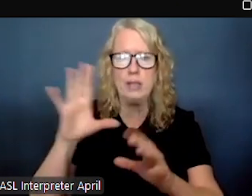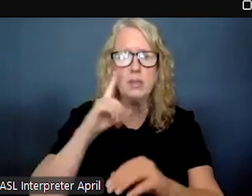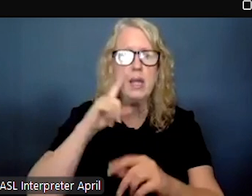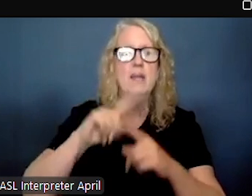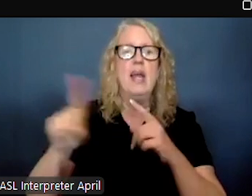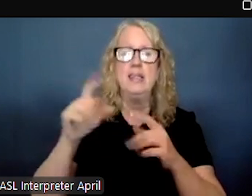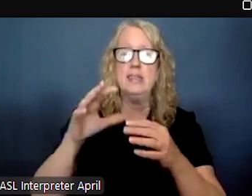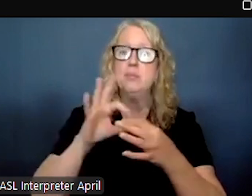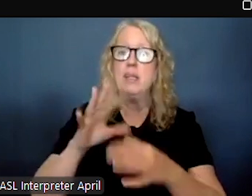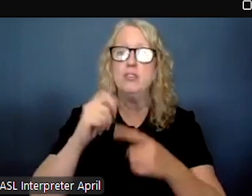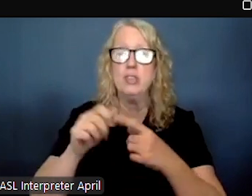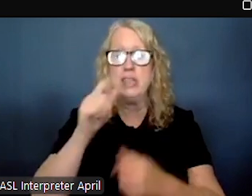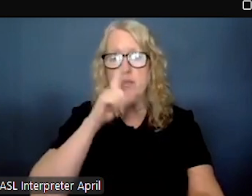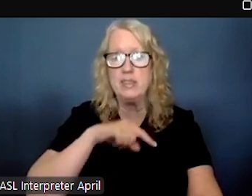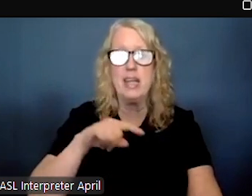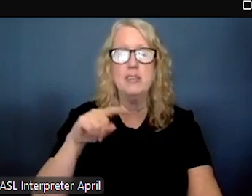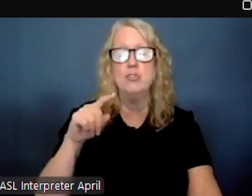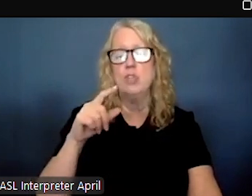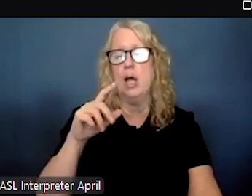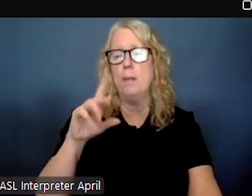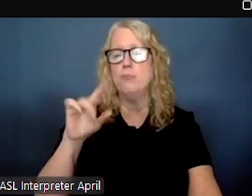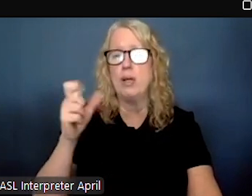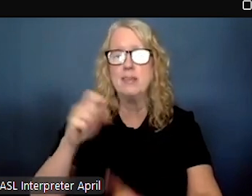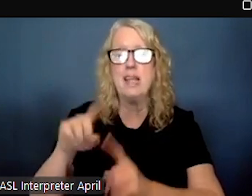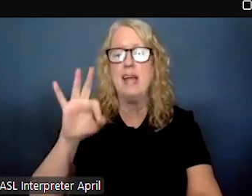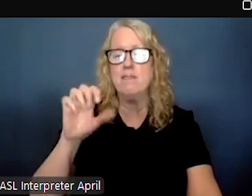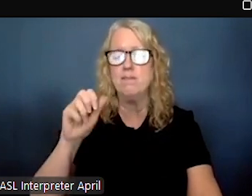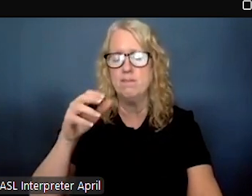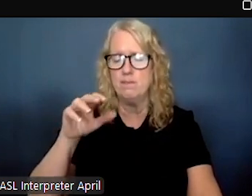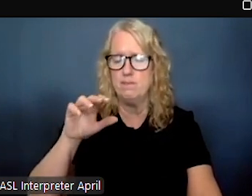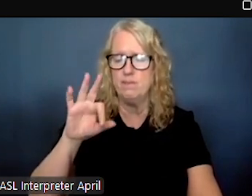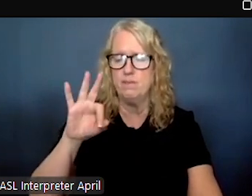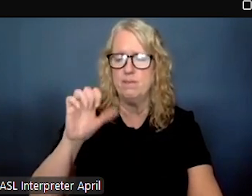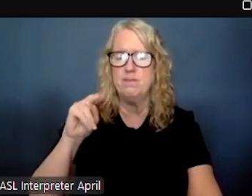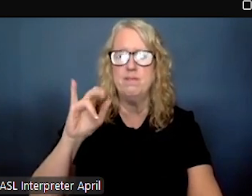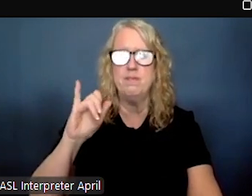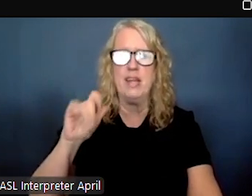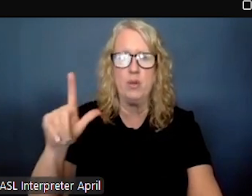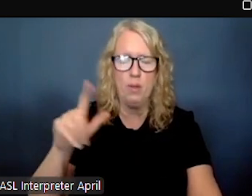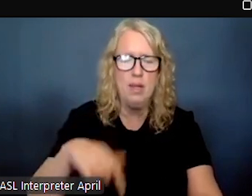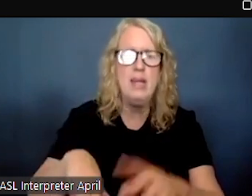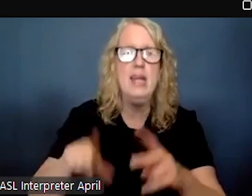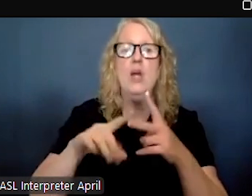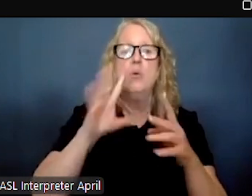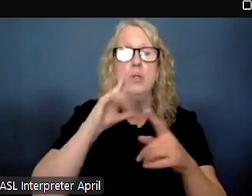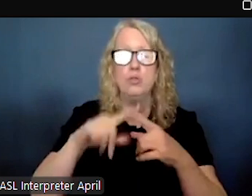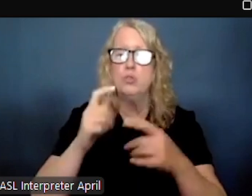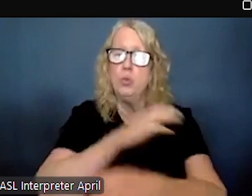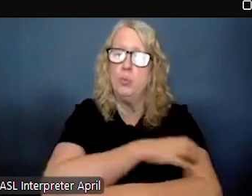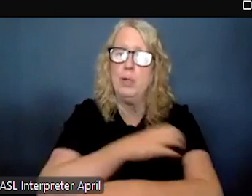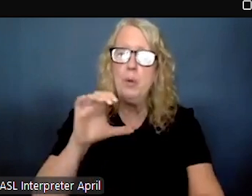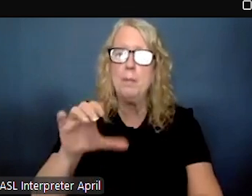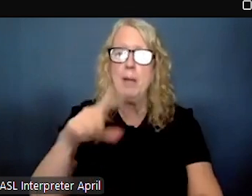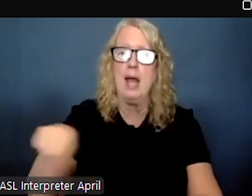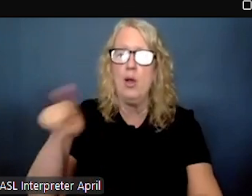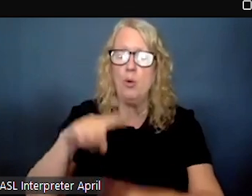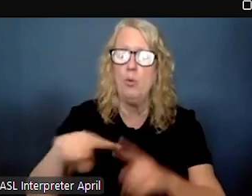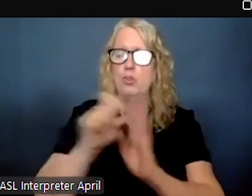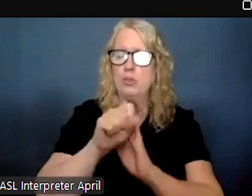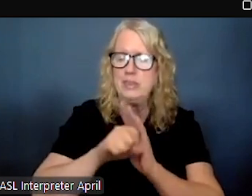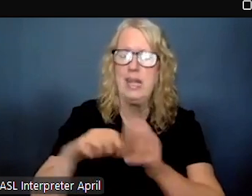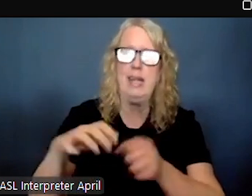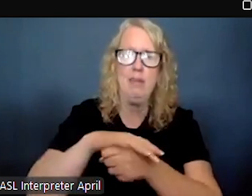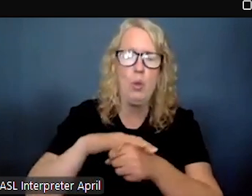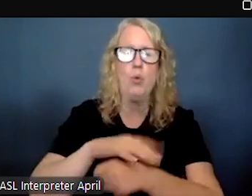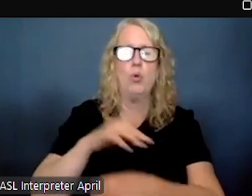of synthetic drugs like fentanyl. We will empower state, local, and tribal leaders to create effective